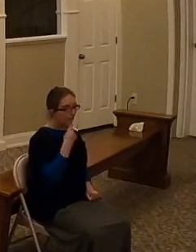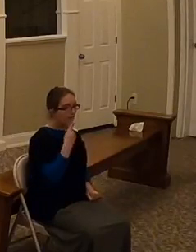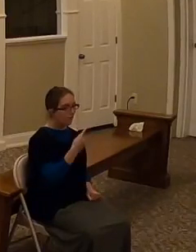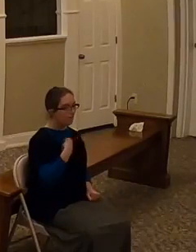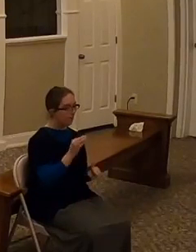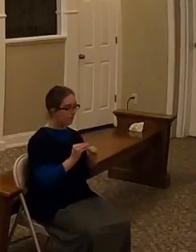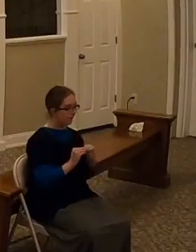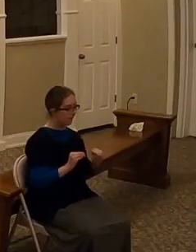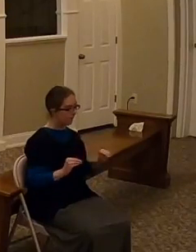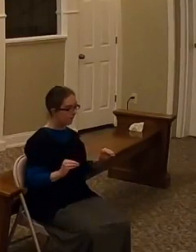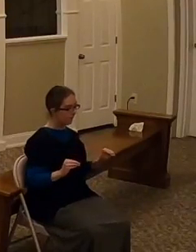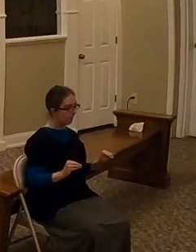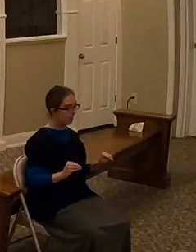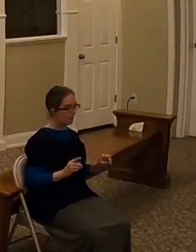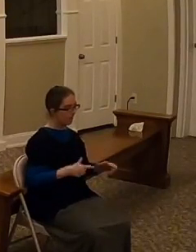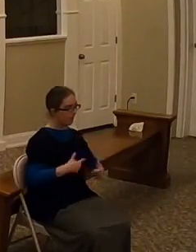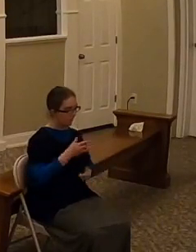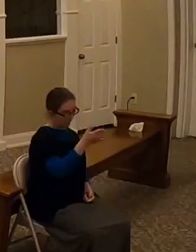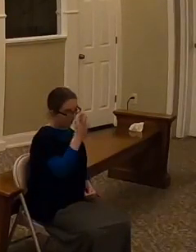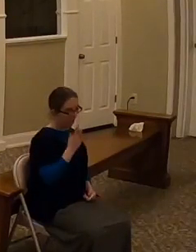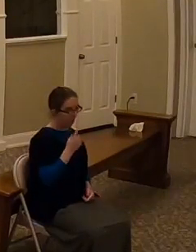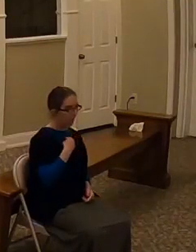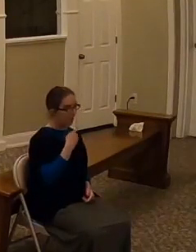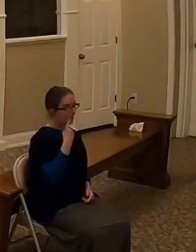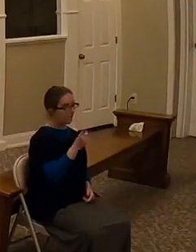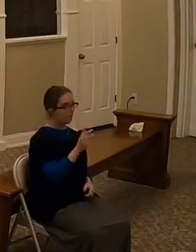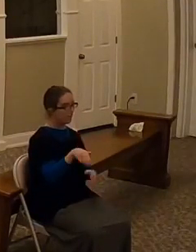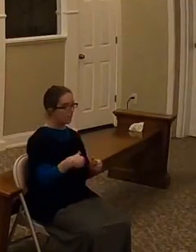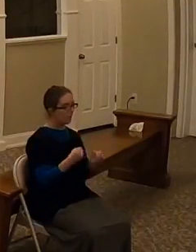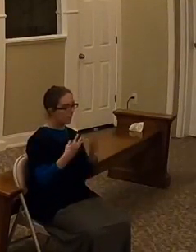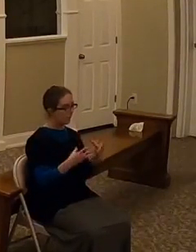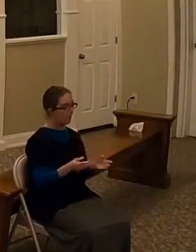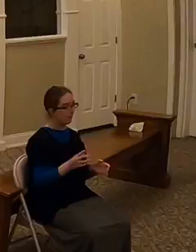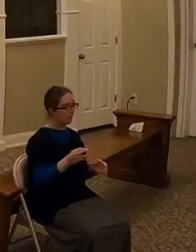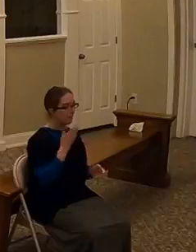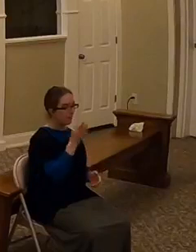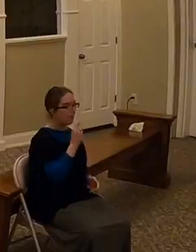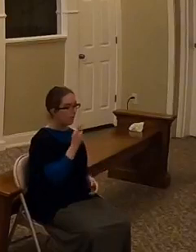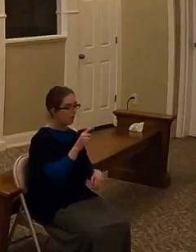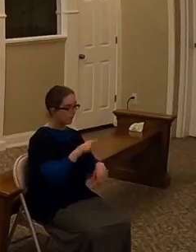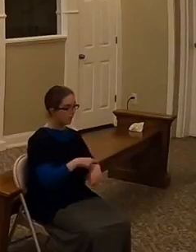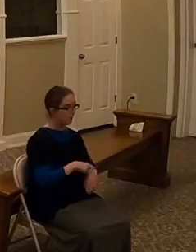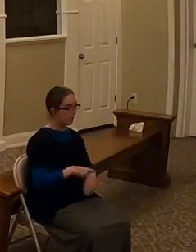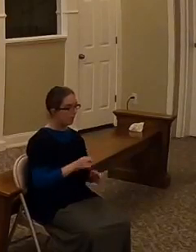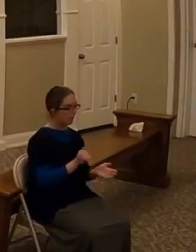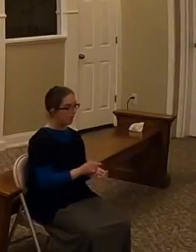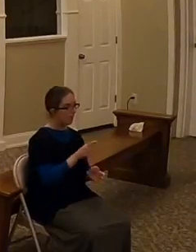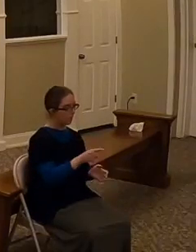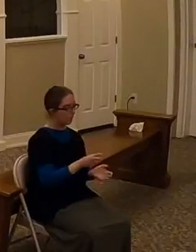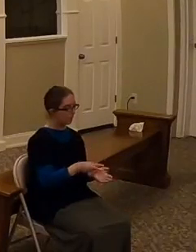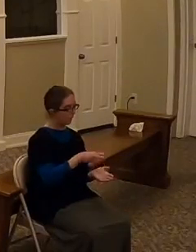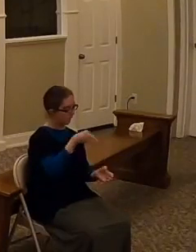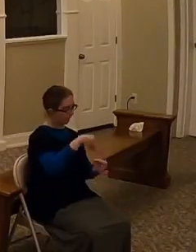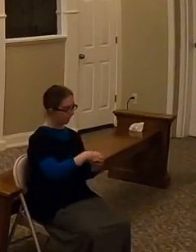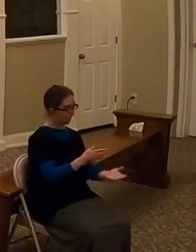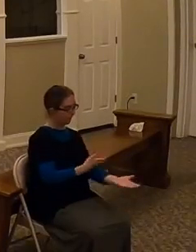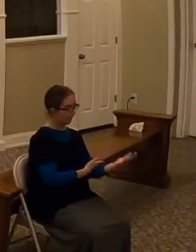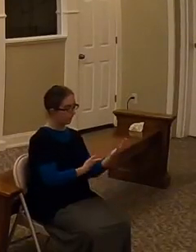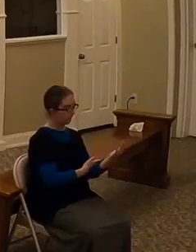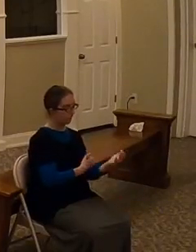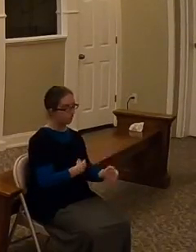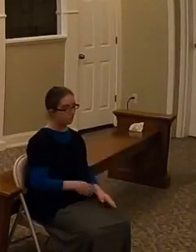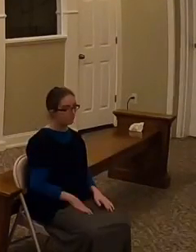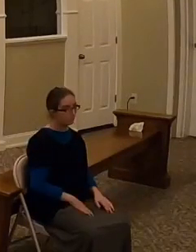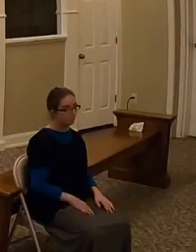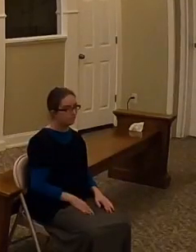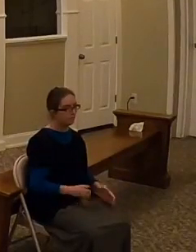Amen? But I can tell you a whole lot. And there's times that you get up in the morning, and man, I